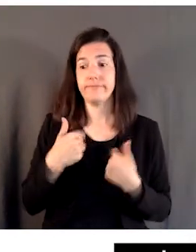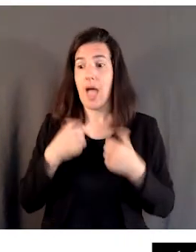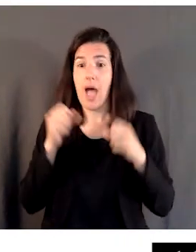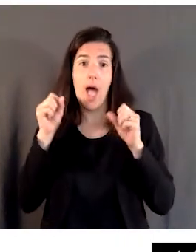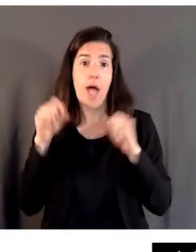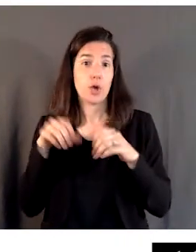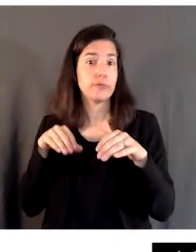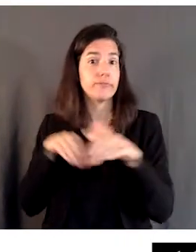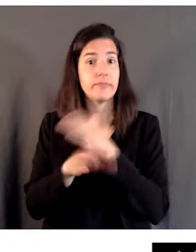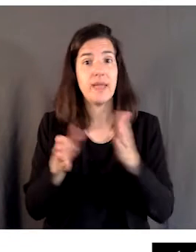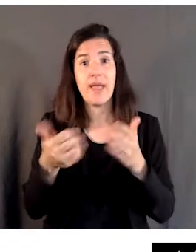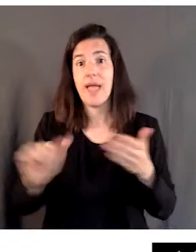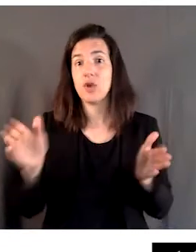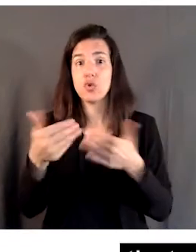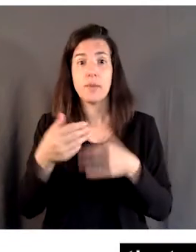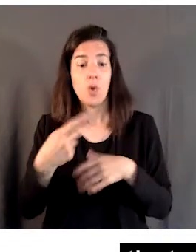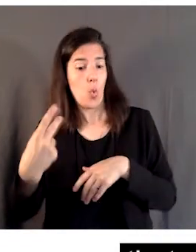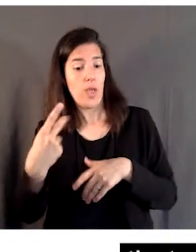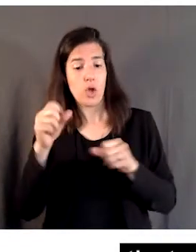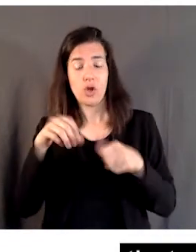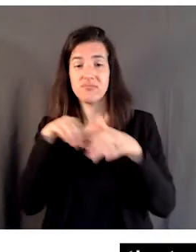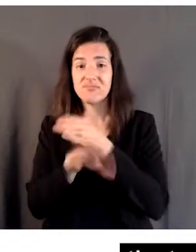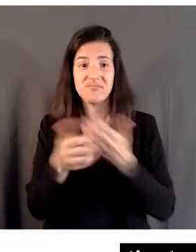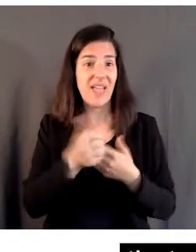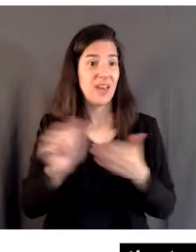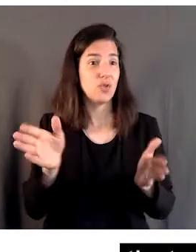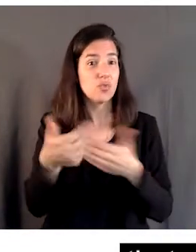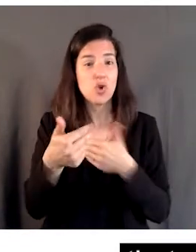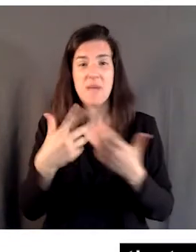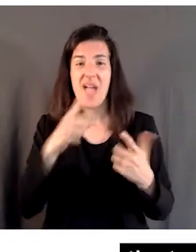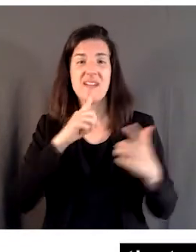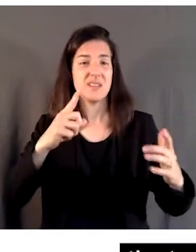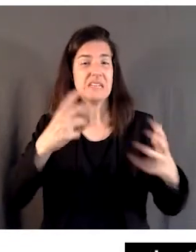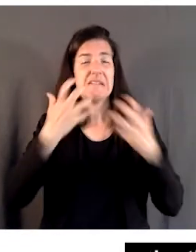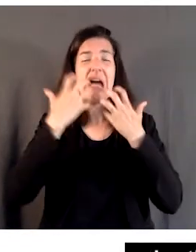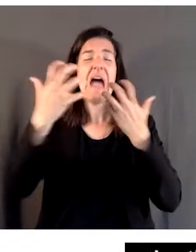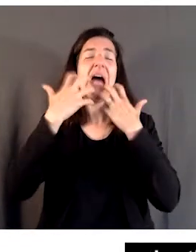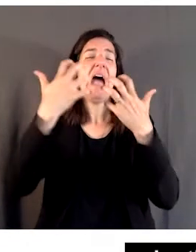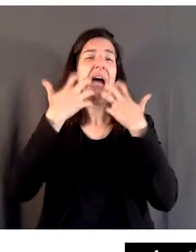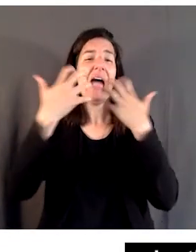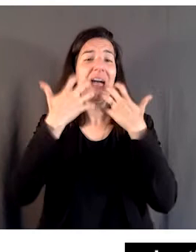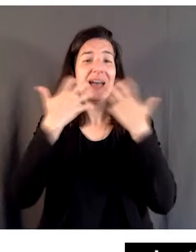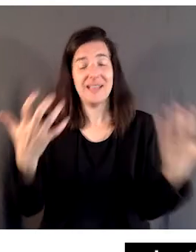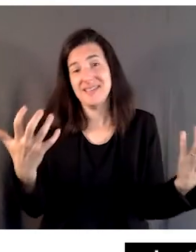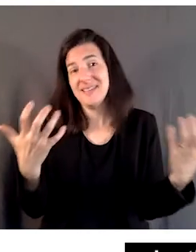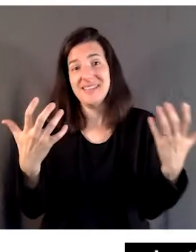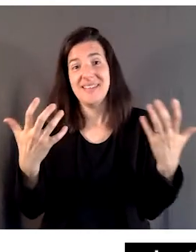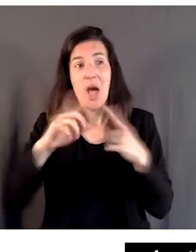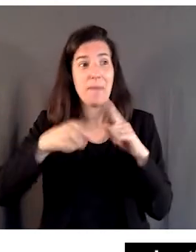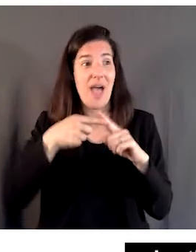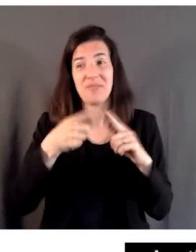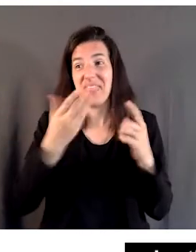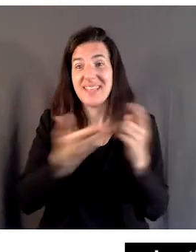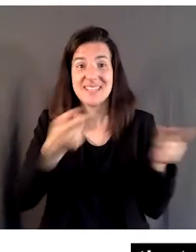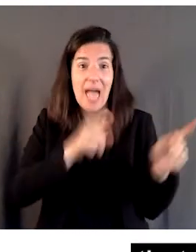scream at the top of our lungs about all of the things that are happening, and we're probably right. But what's the way that we're able to win?